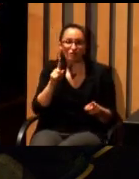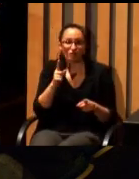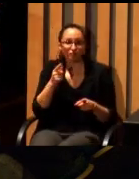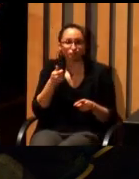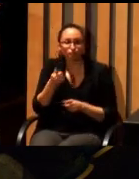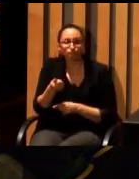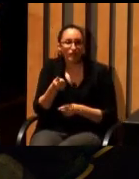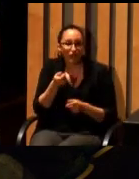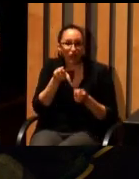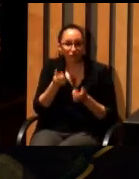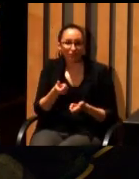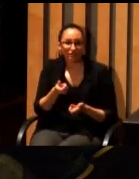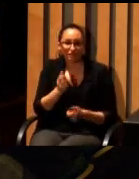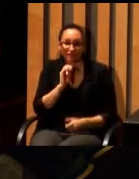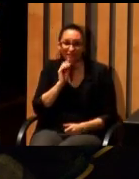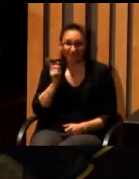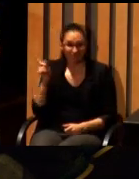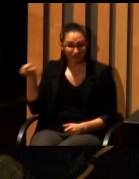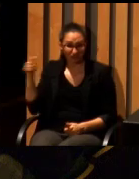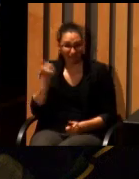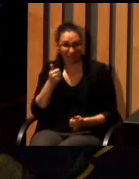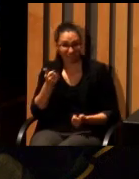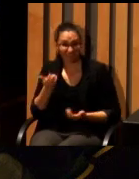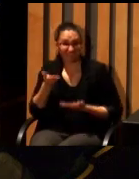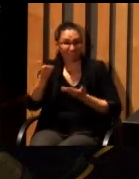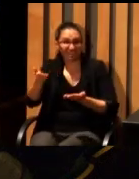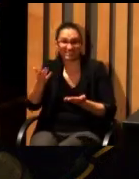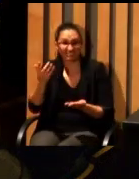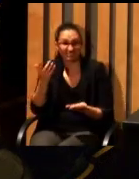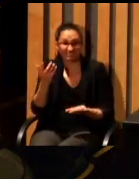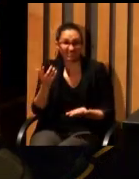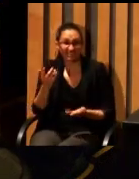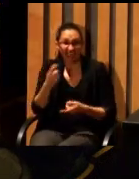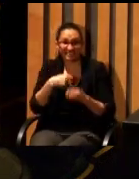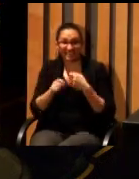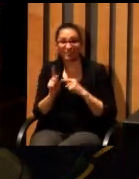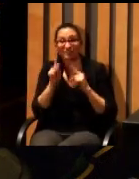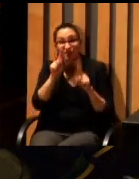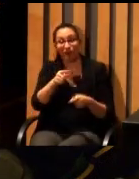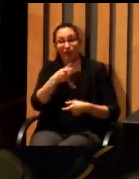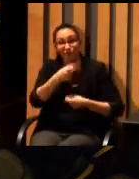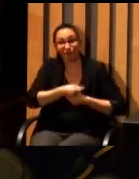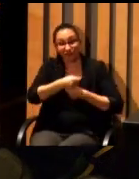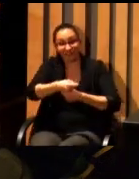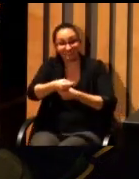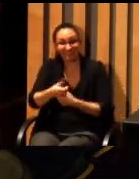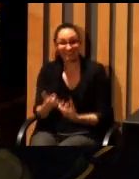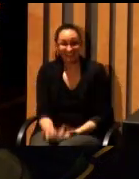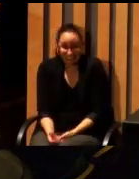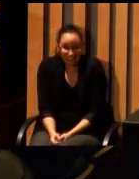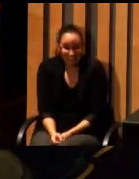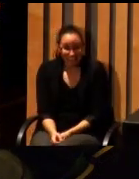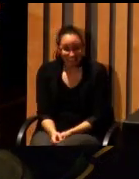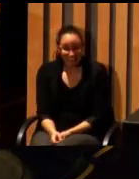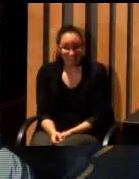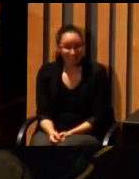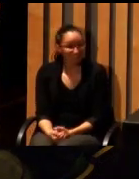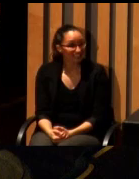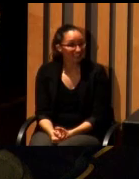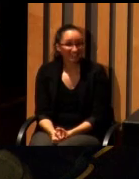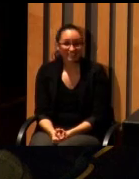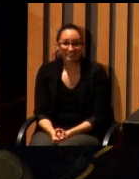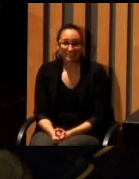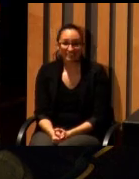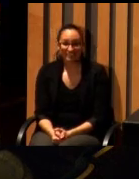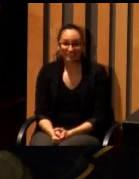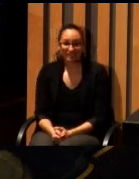hit them. Do you have any suggestions other than just, you know? And I have to say, I guess it was just you in